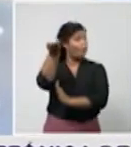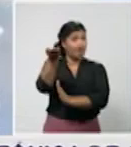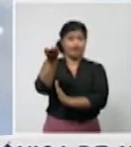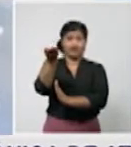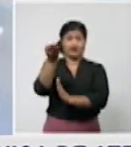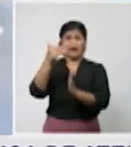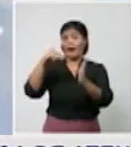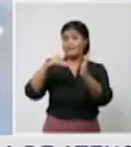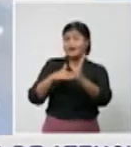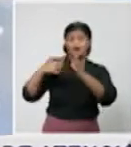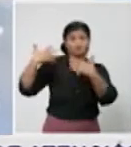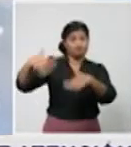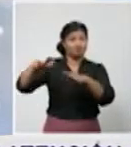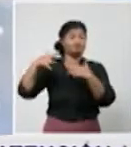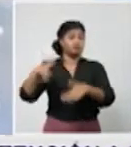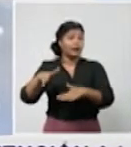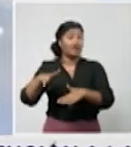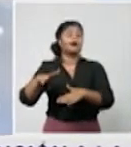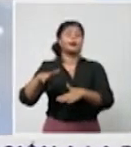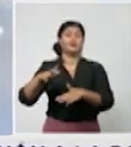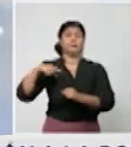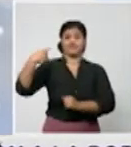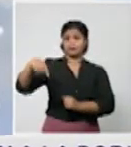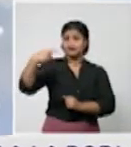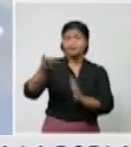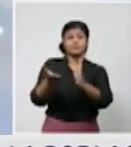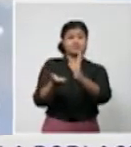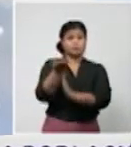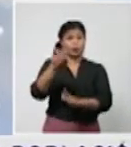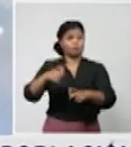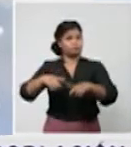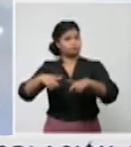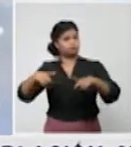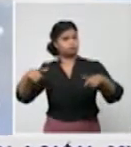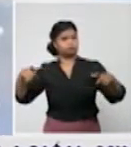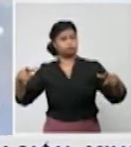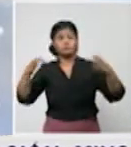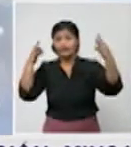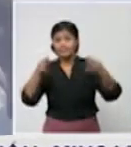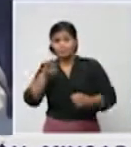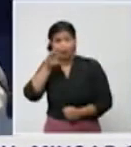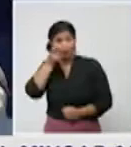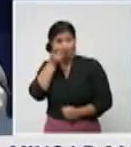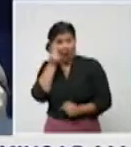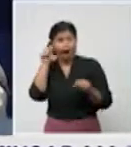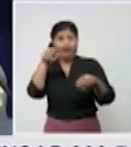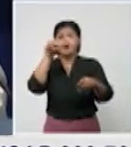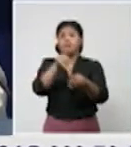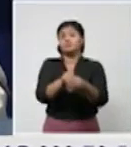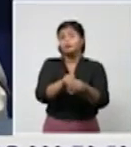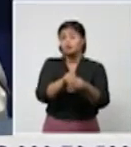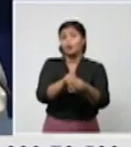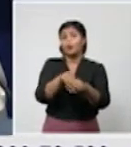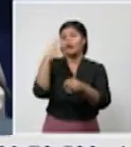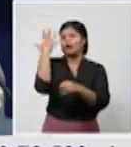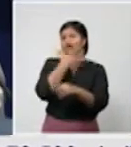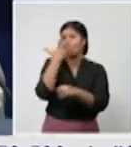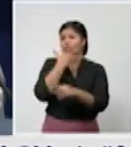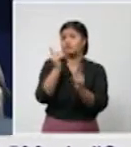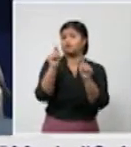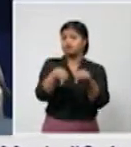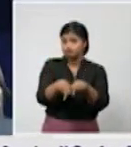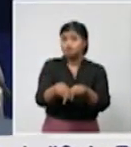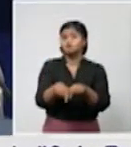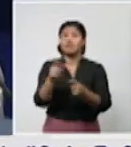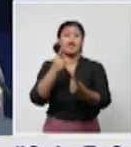days hospitalized. After the PCR has been negative, we still keep them 14 more days quarantined at home under